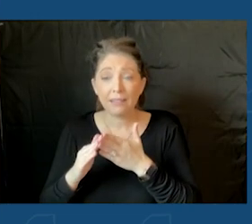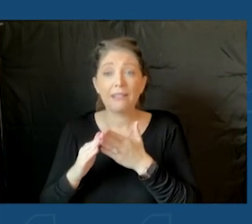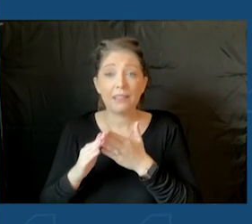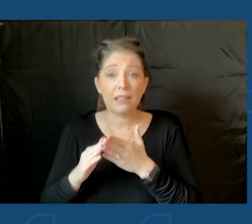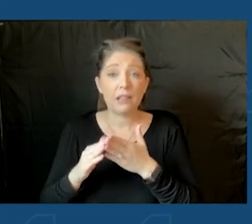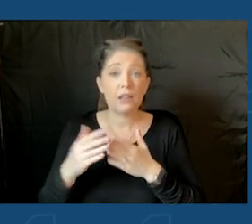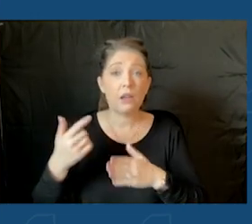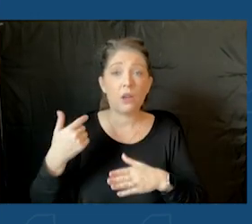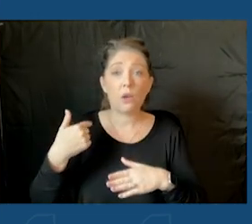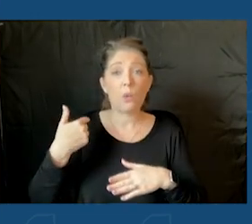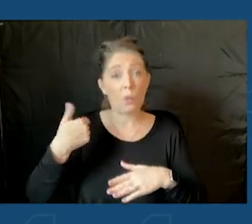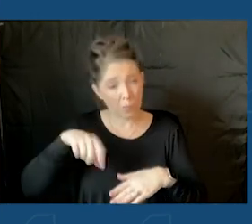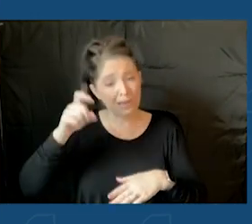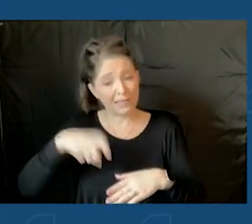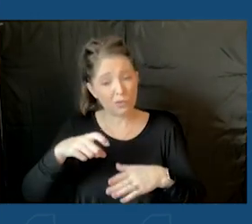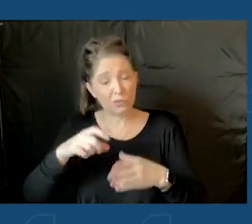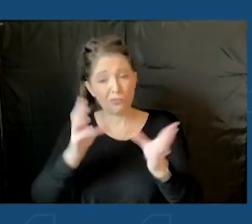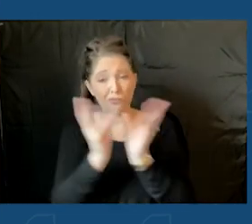together,